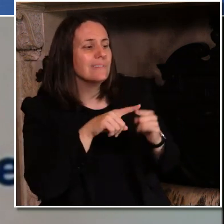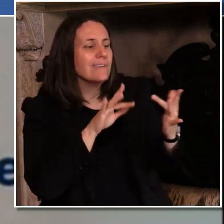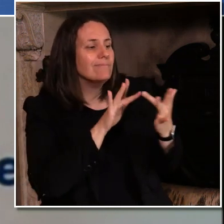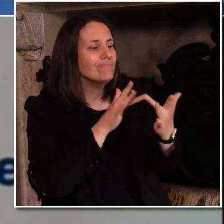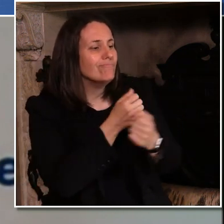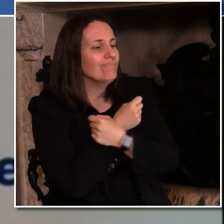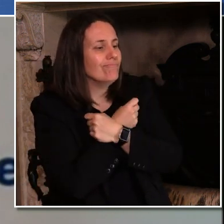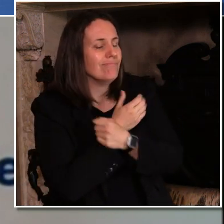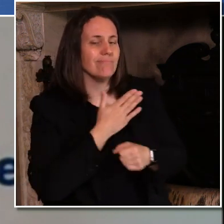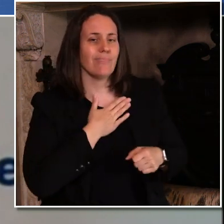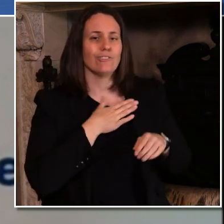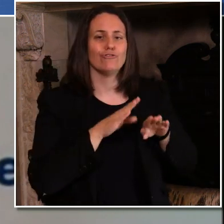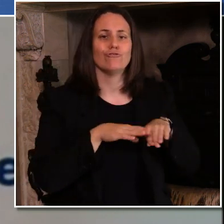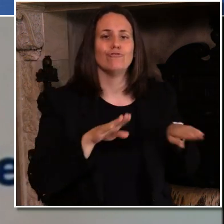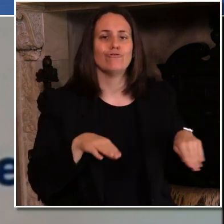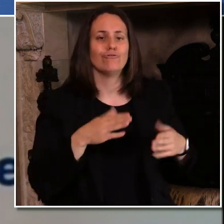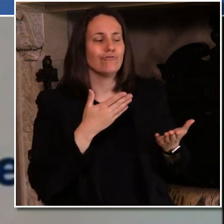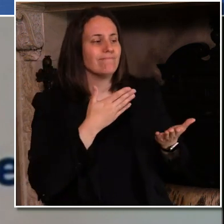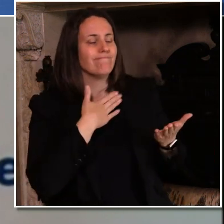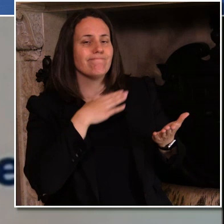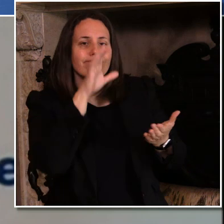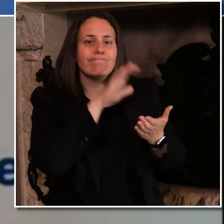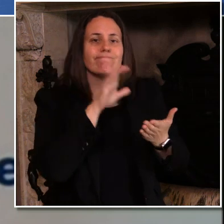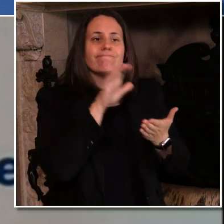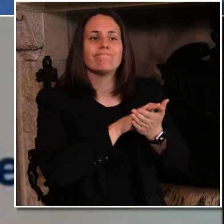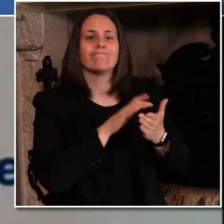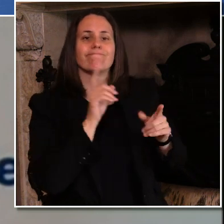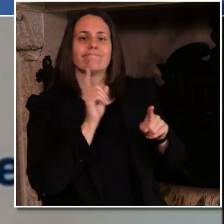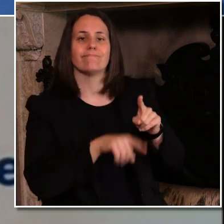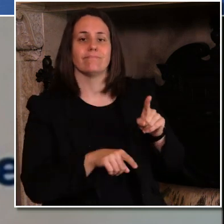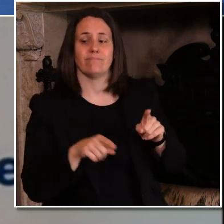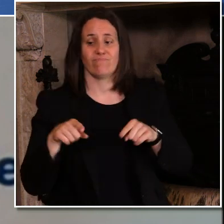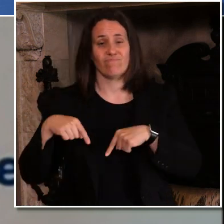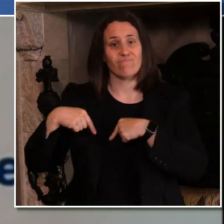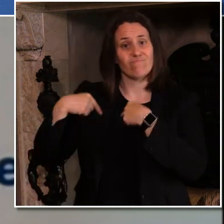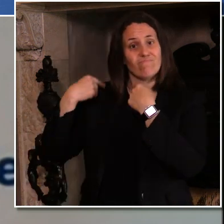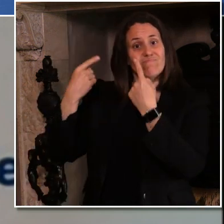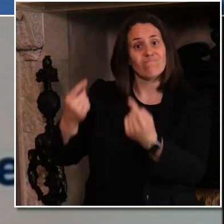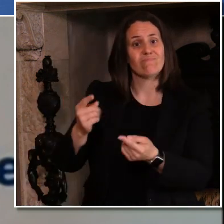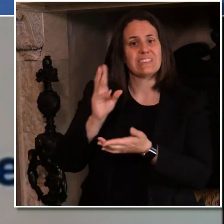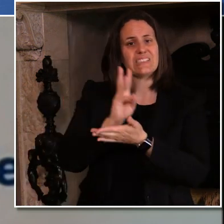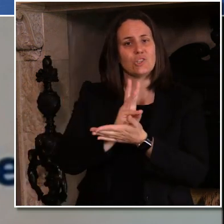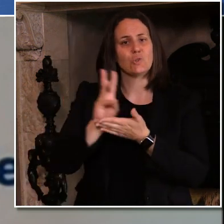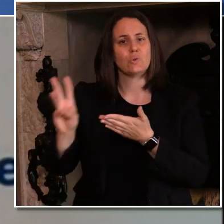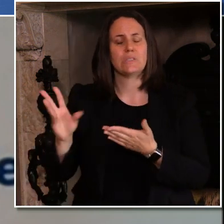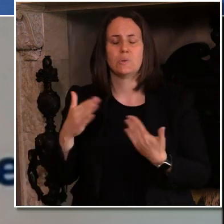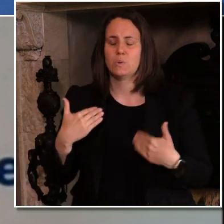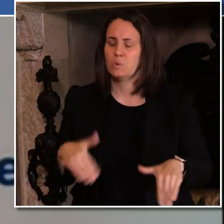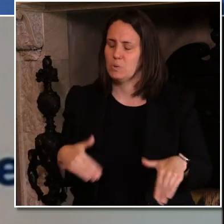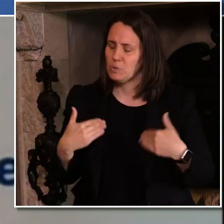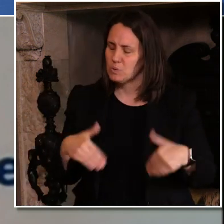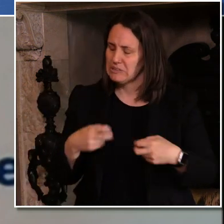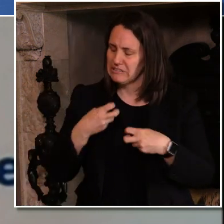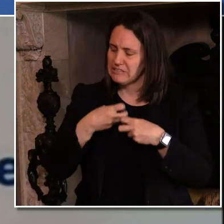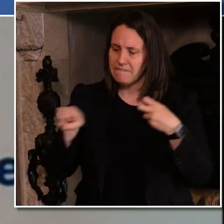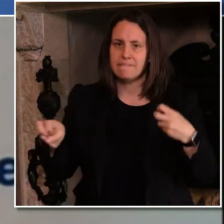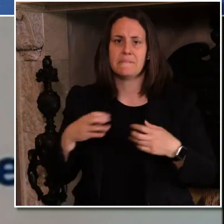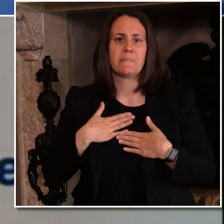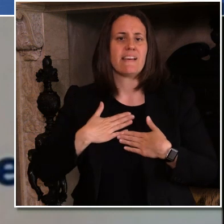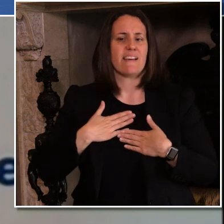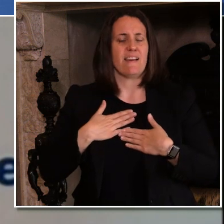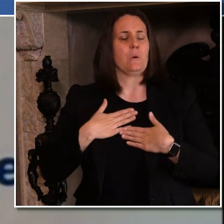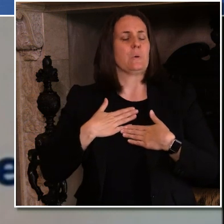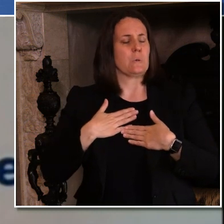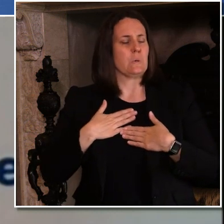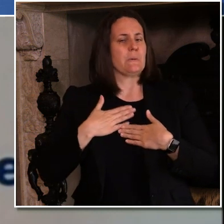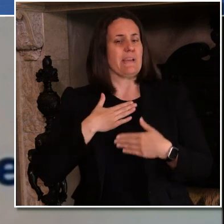They've really risen to this challenge, but it is a challenge. Stay at home because it feels so isolating. But this virus